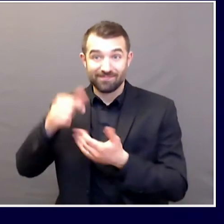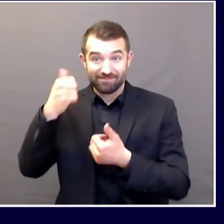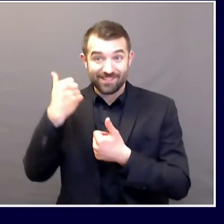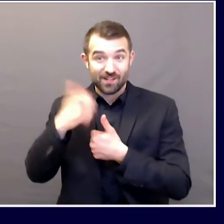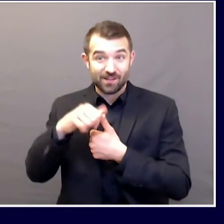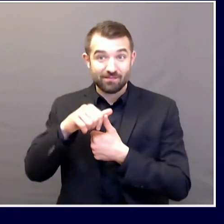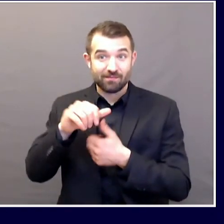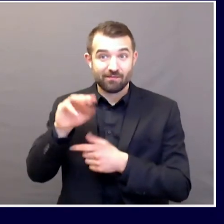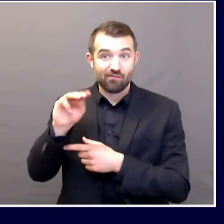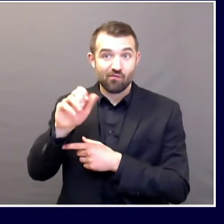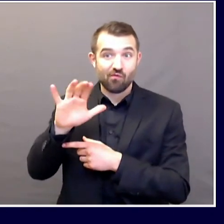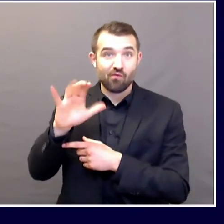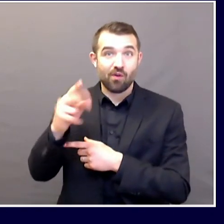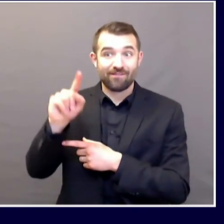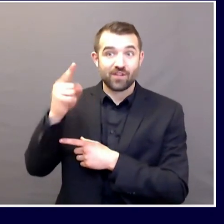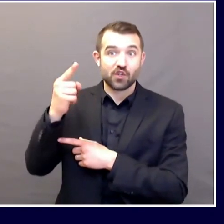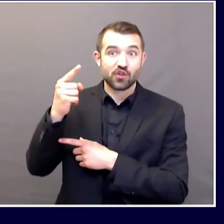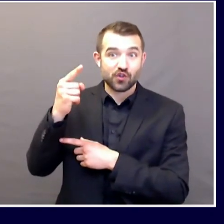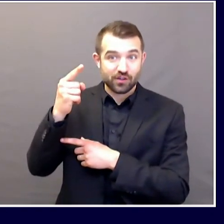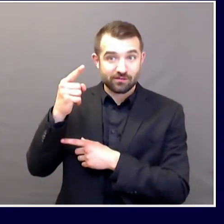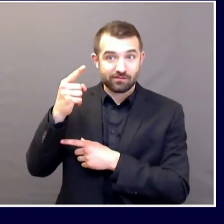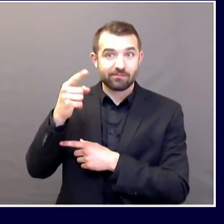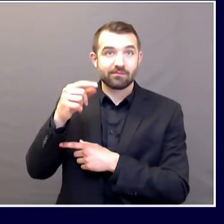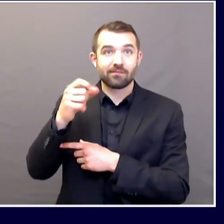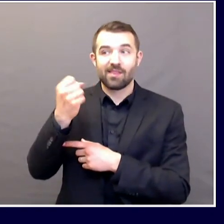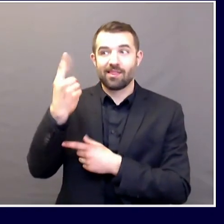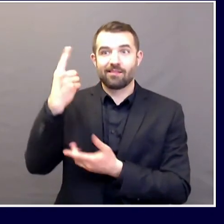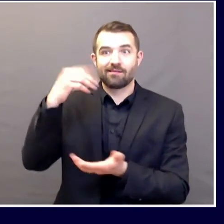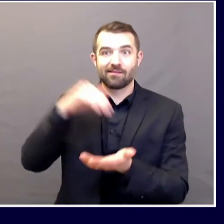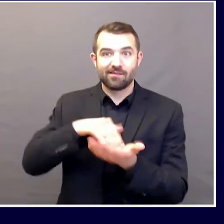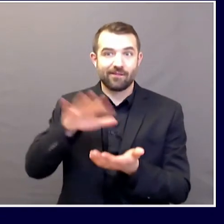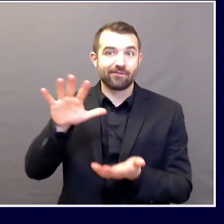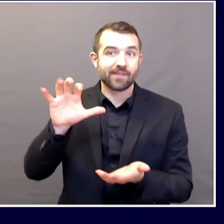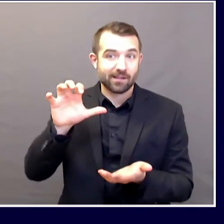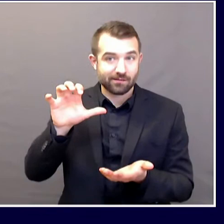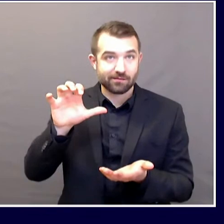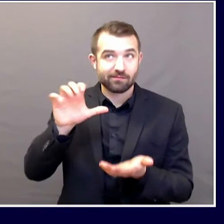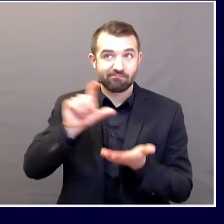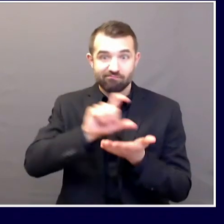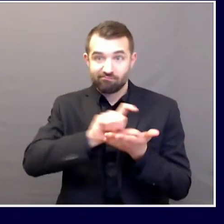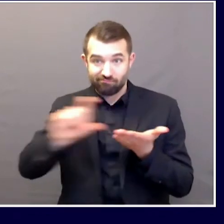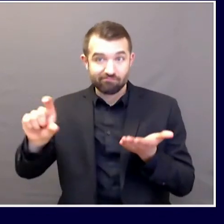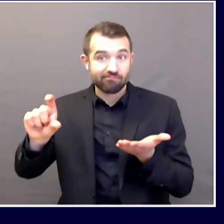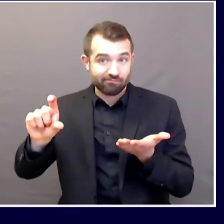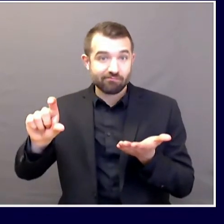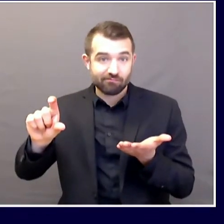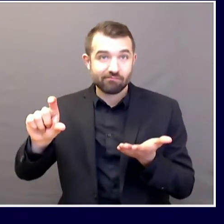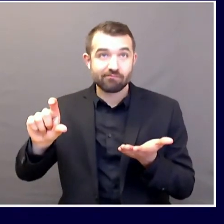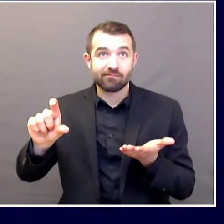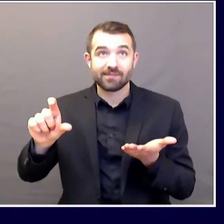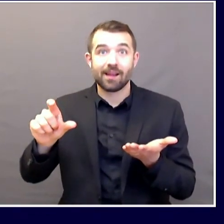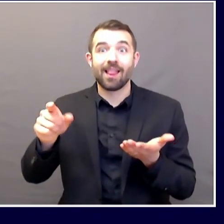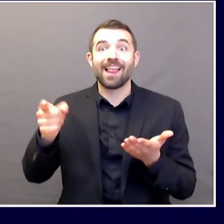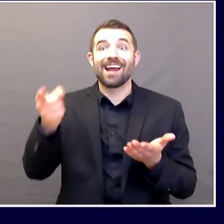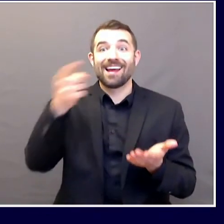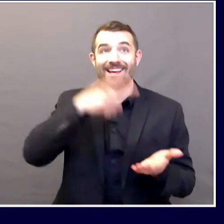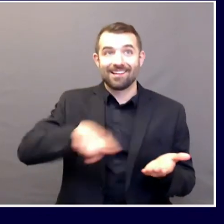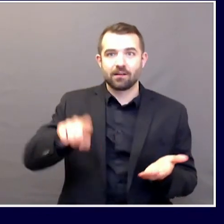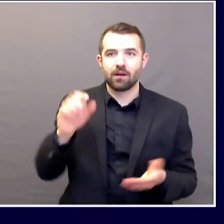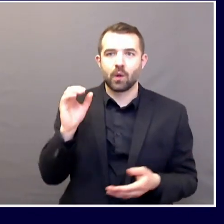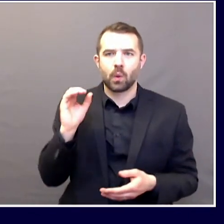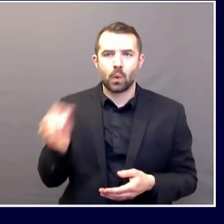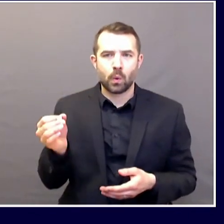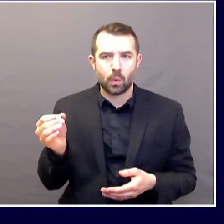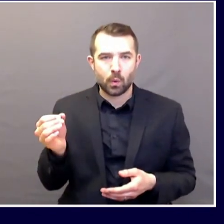got 11,500 doses of J&J vaccine, but we got no doses the subsequent week. And this current week, we